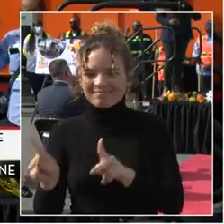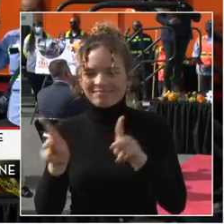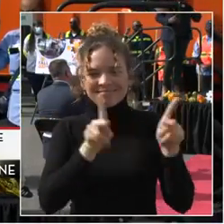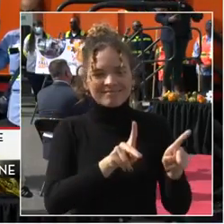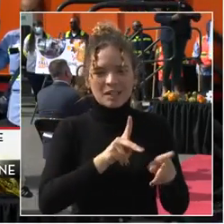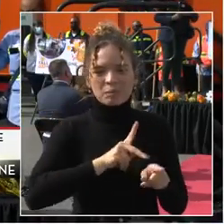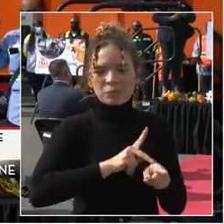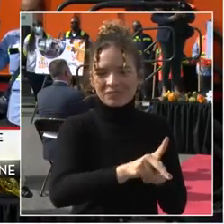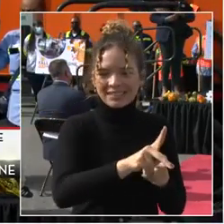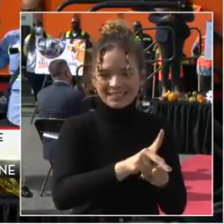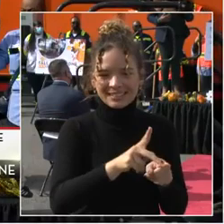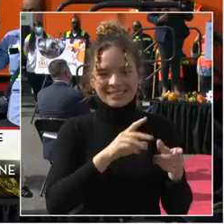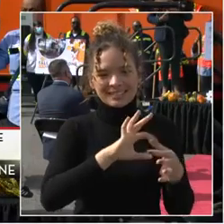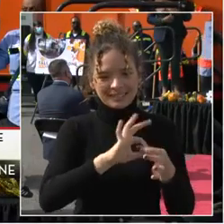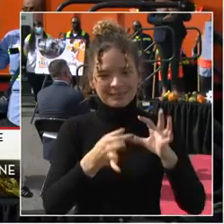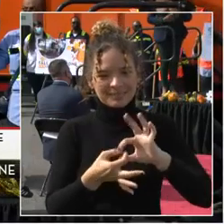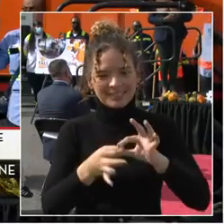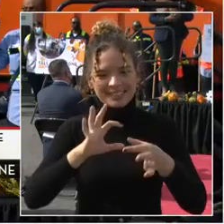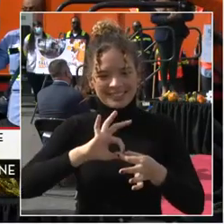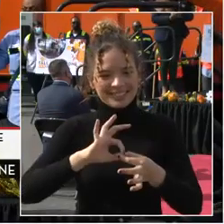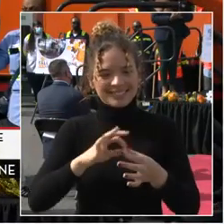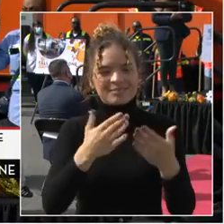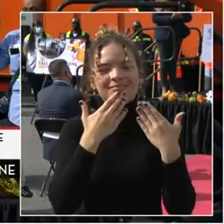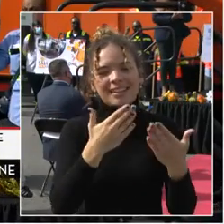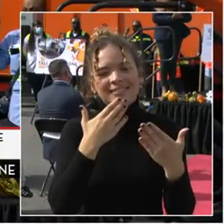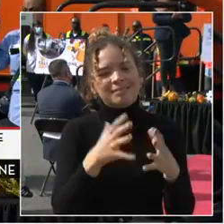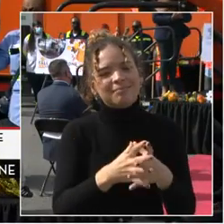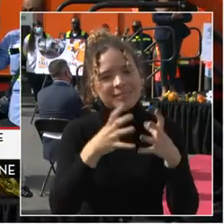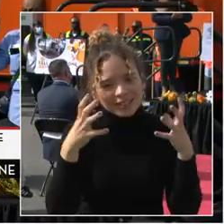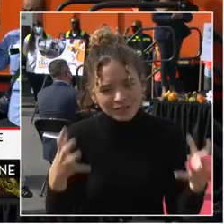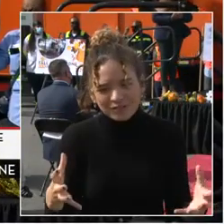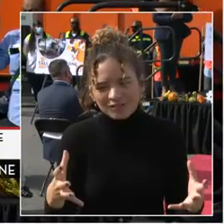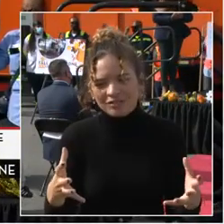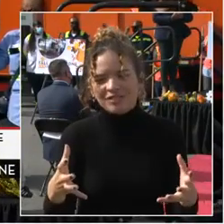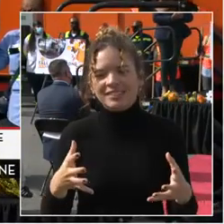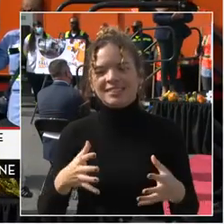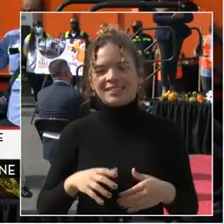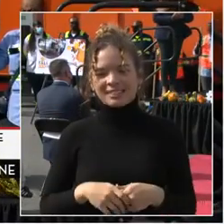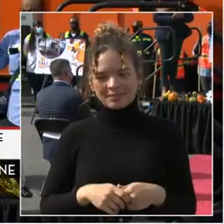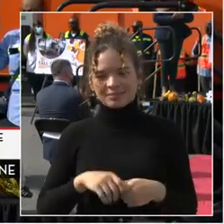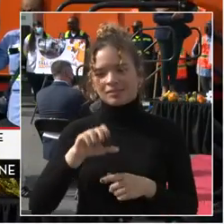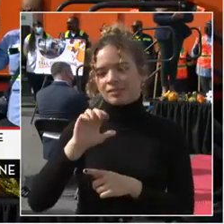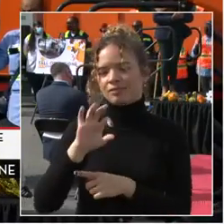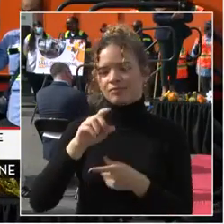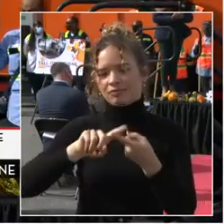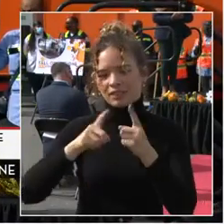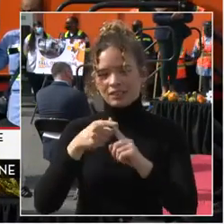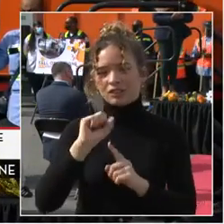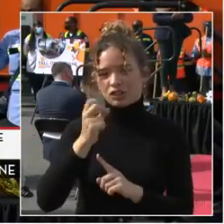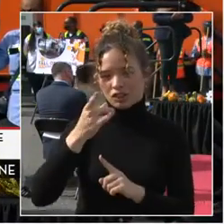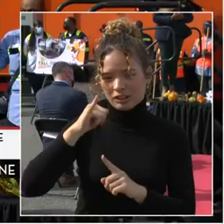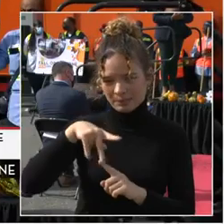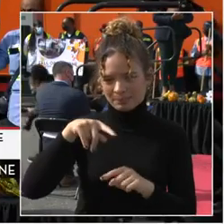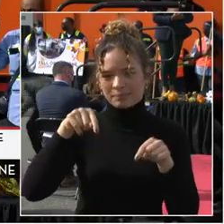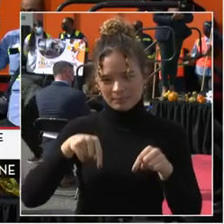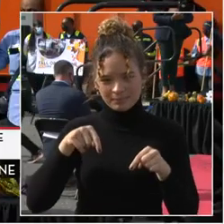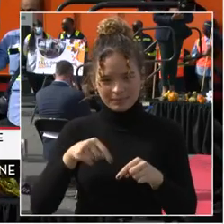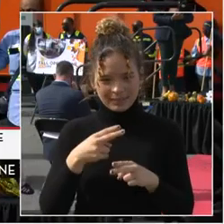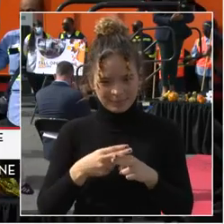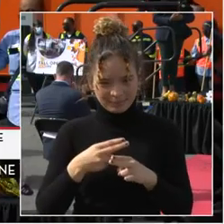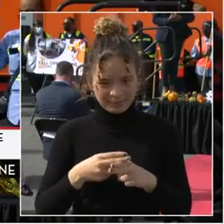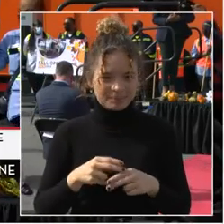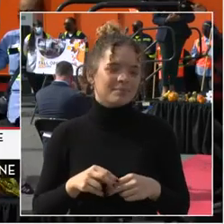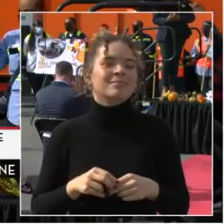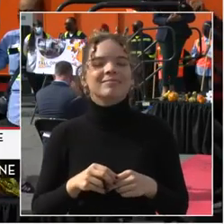you, Mayor Bowser. Thank you to the Friendship Public Charter Schools for hosting us today, specifically this campus, letting us celebrate with your